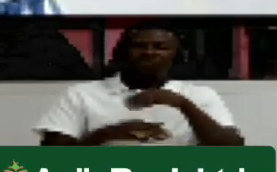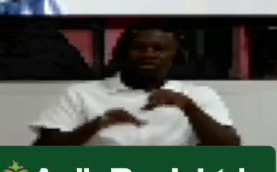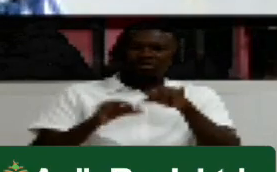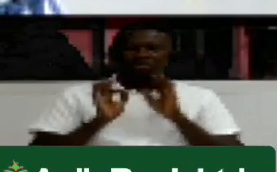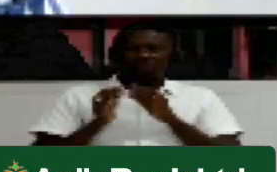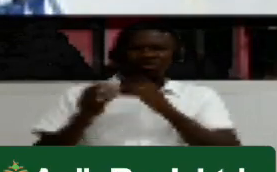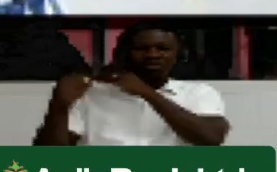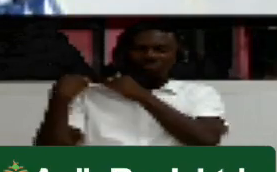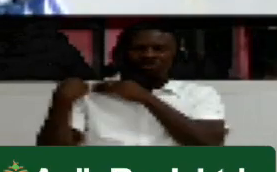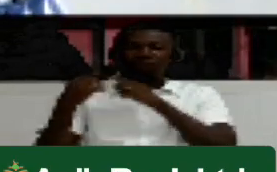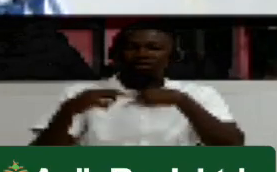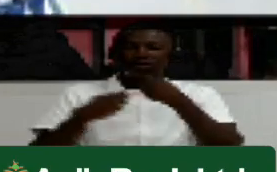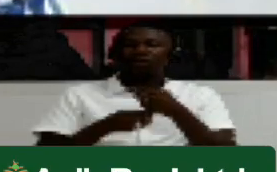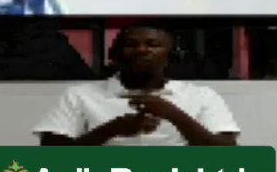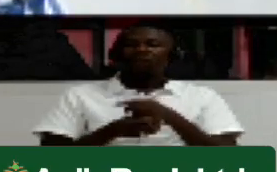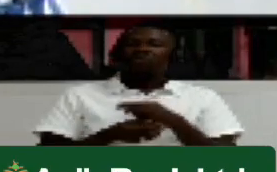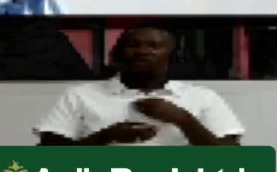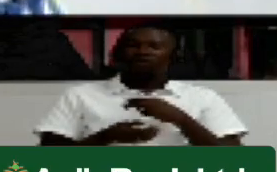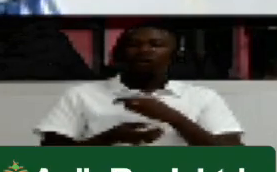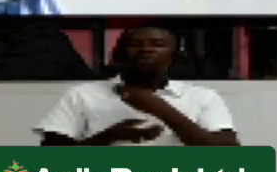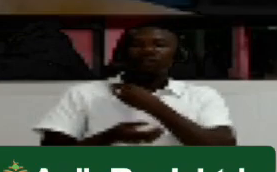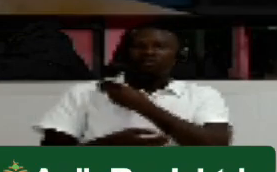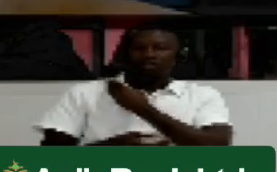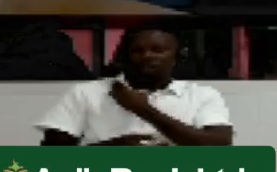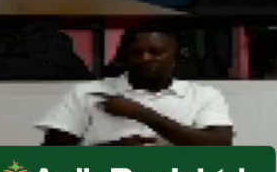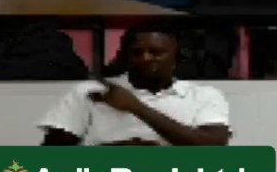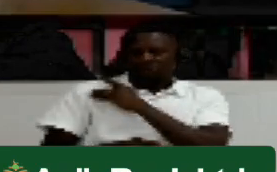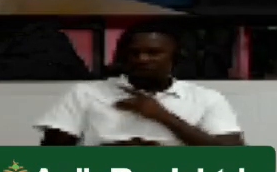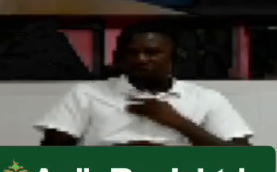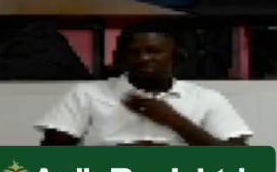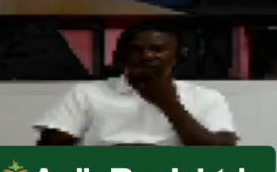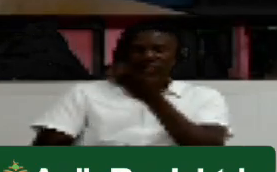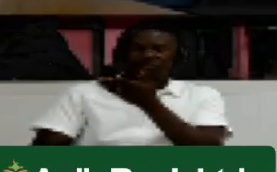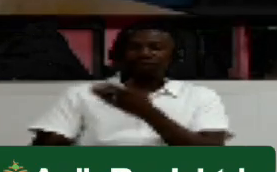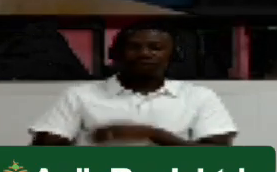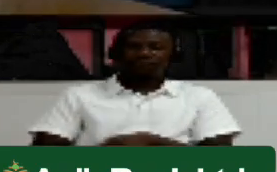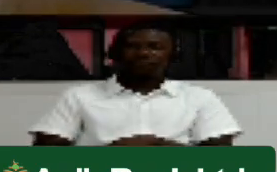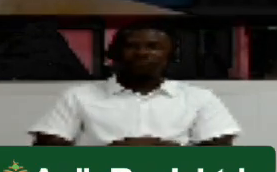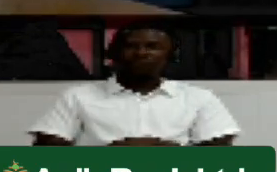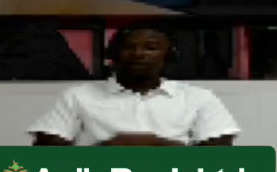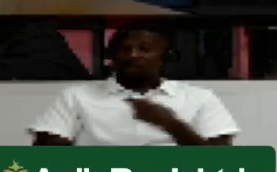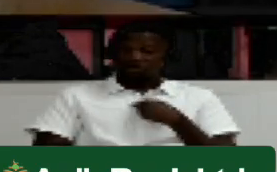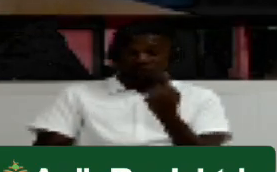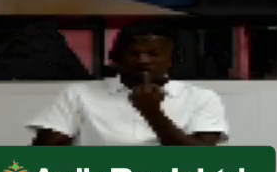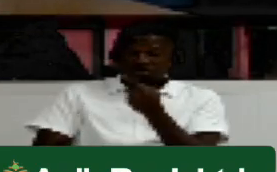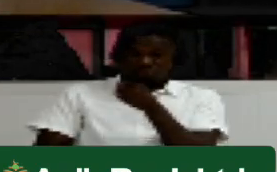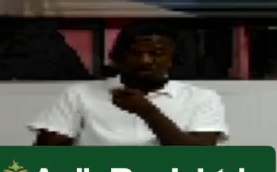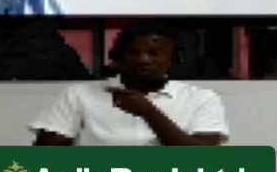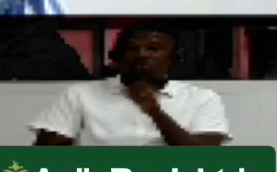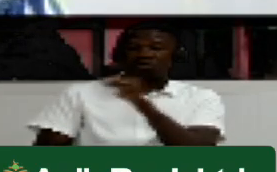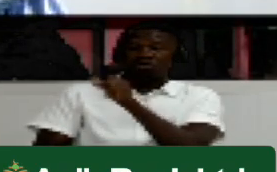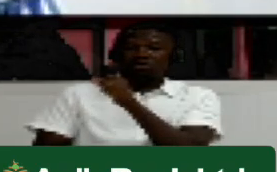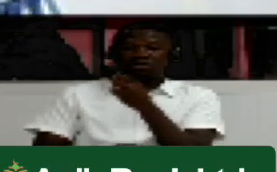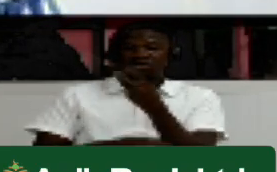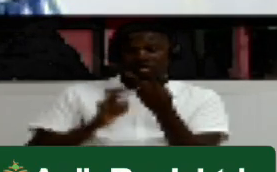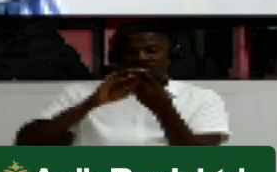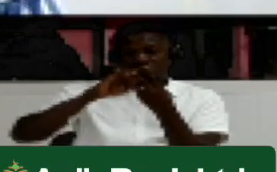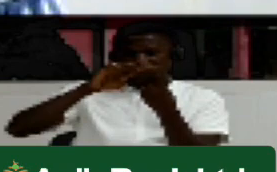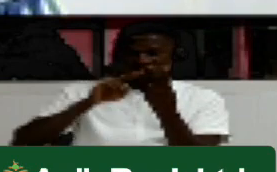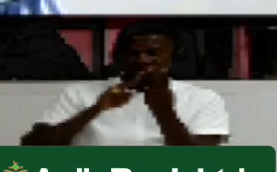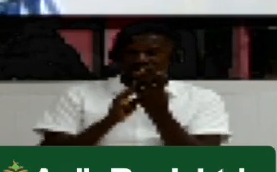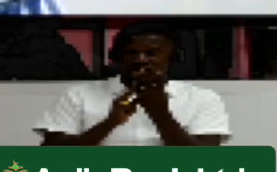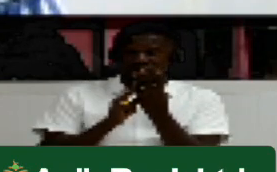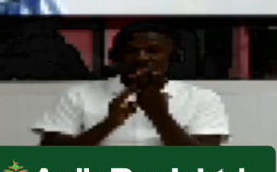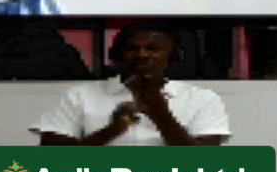the remaining of our medical treatments there. And that was not just yours, but also the others? Yeah, with Asan